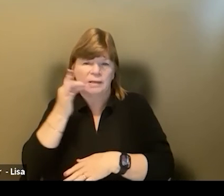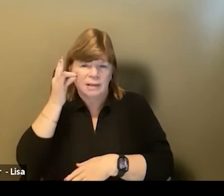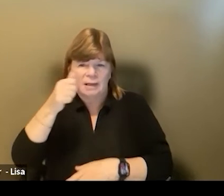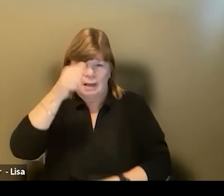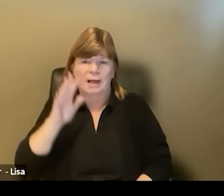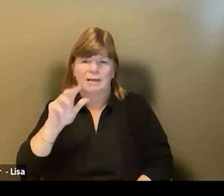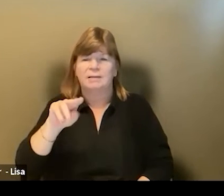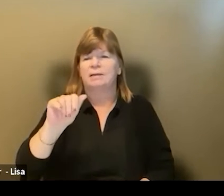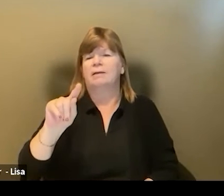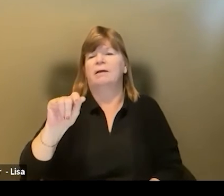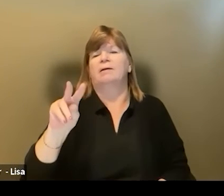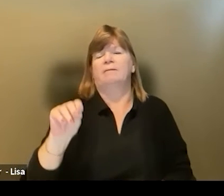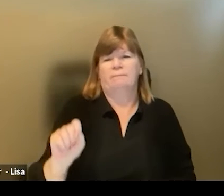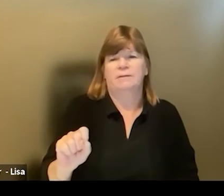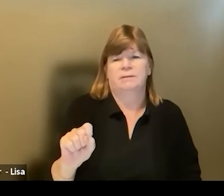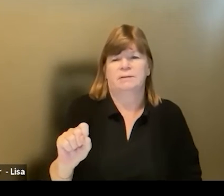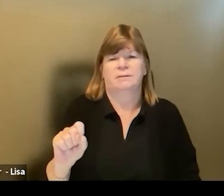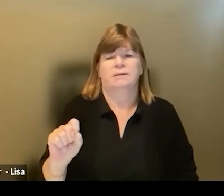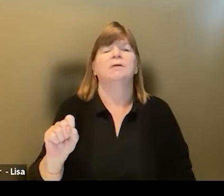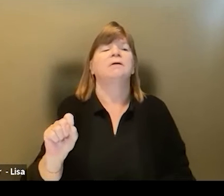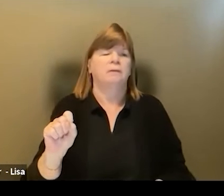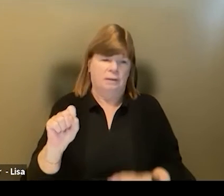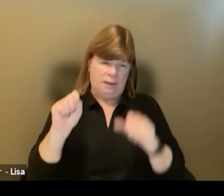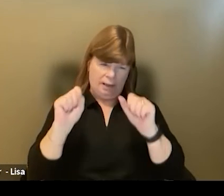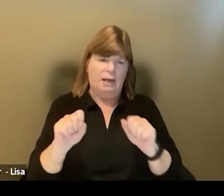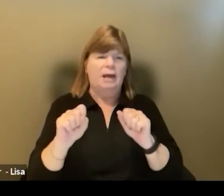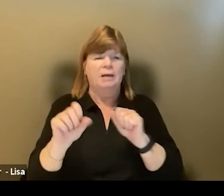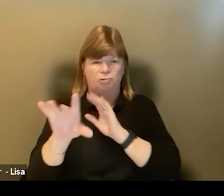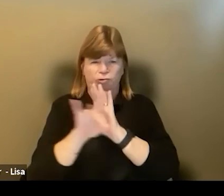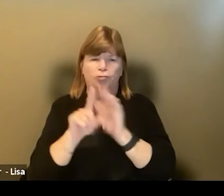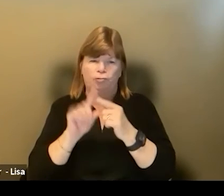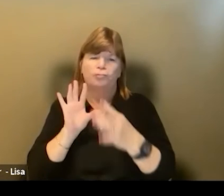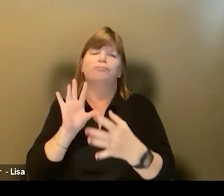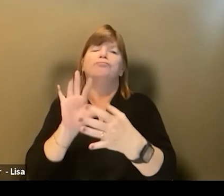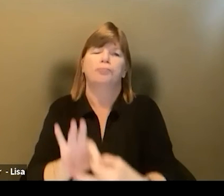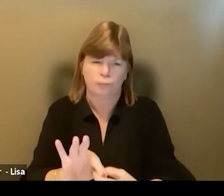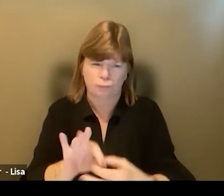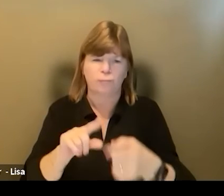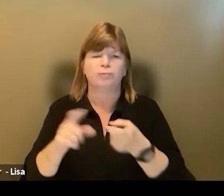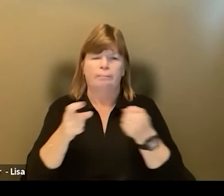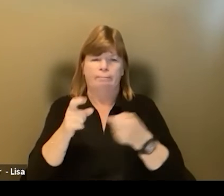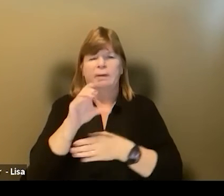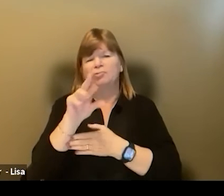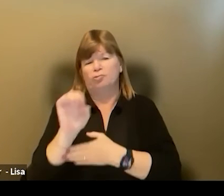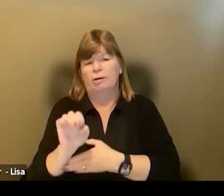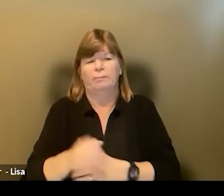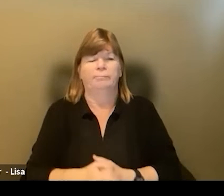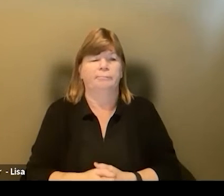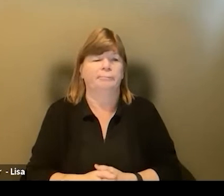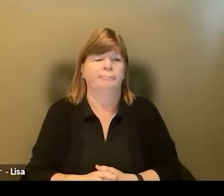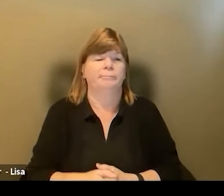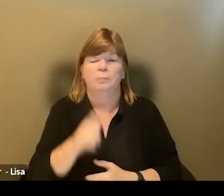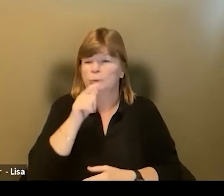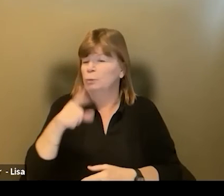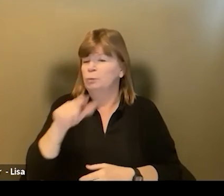and Alaskan Natives, they can choose to opt in to managed care in the Pathways program.